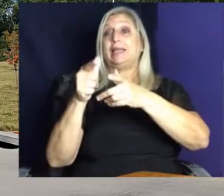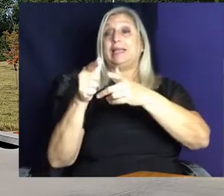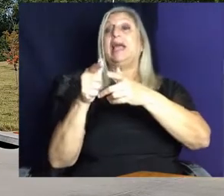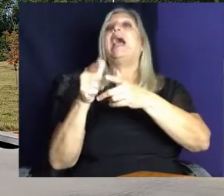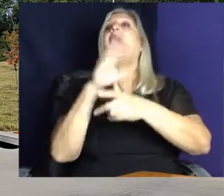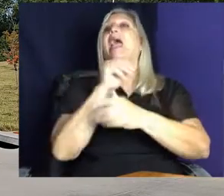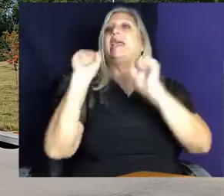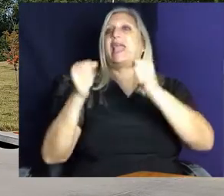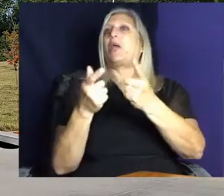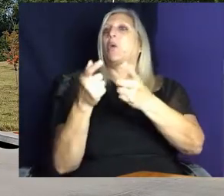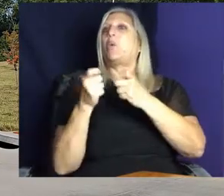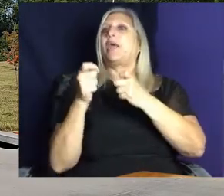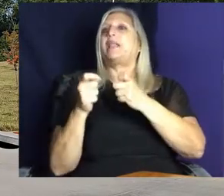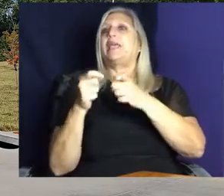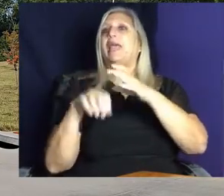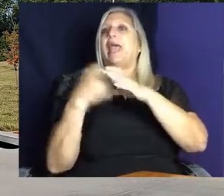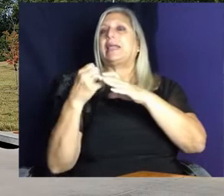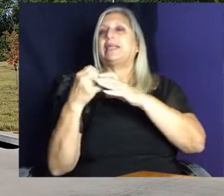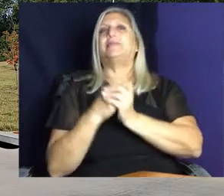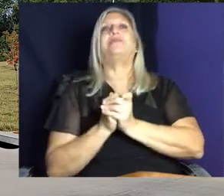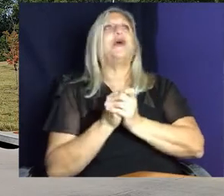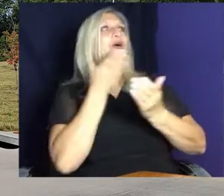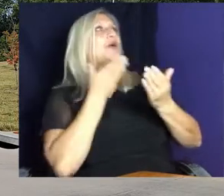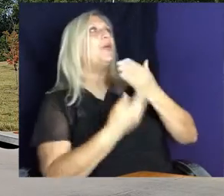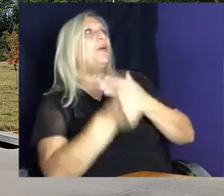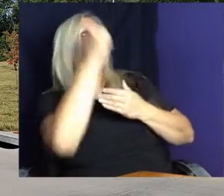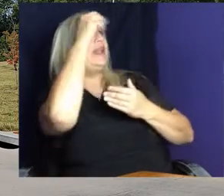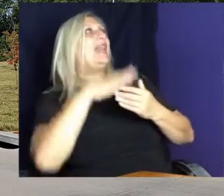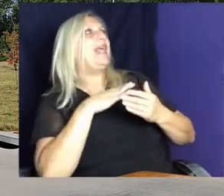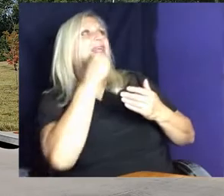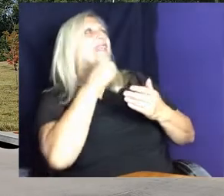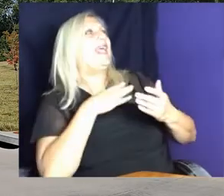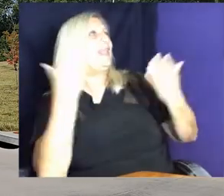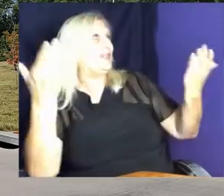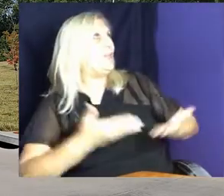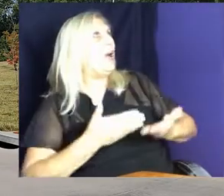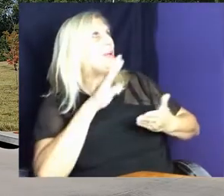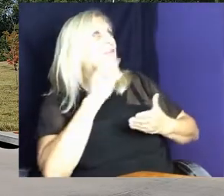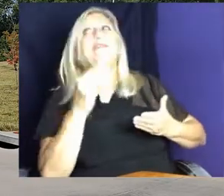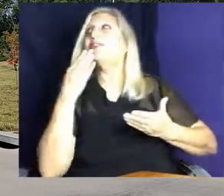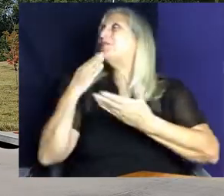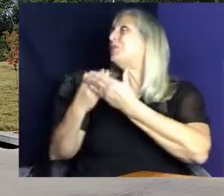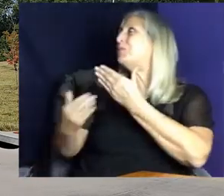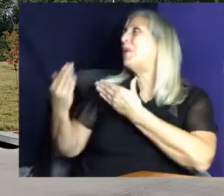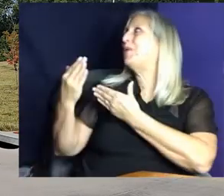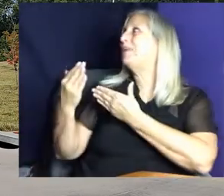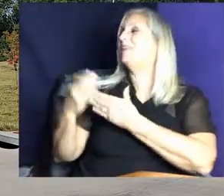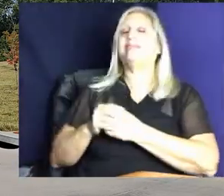and he can quickly exit. Good morning, ladies. Good morning. Welcome to Beveridge.